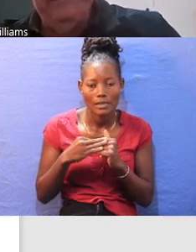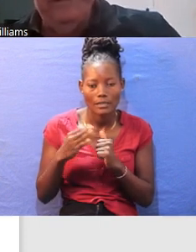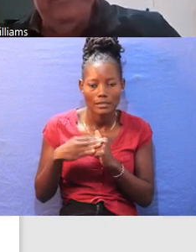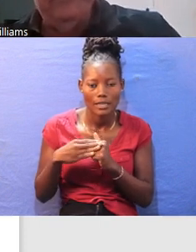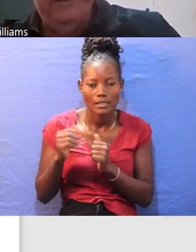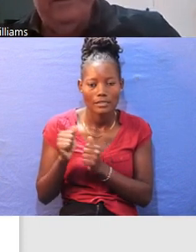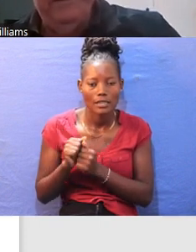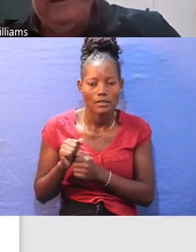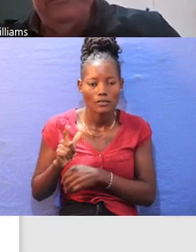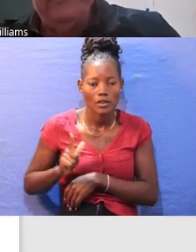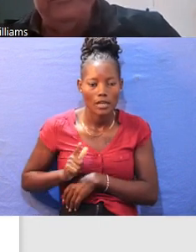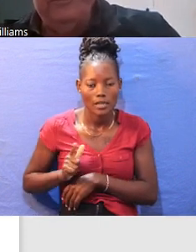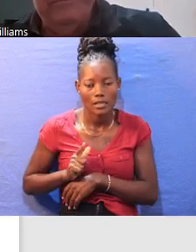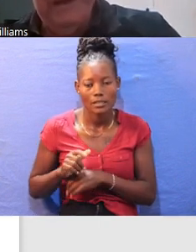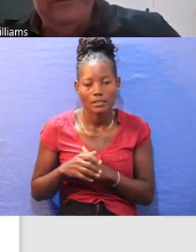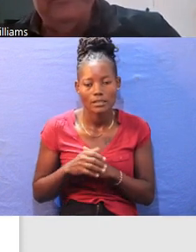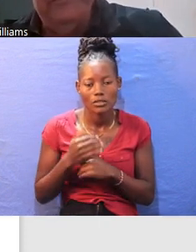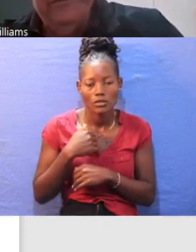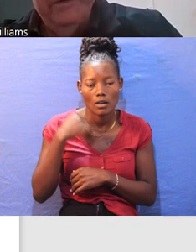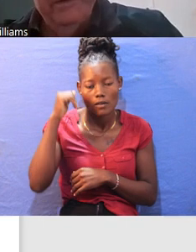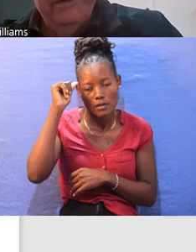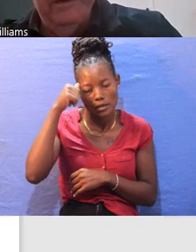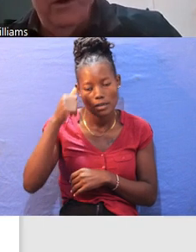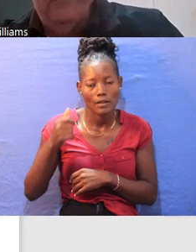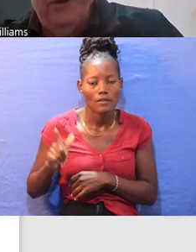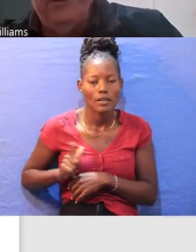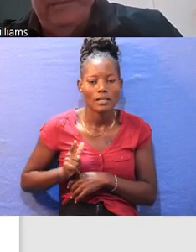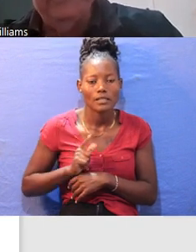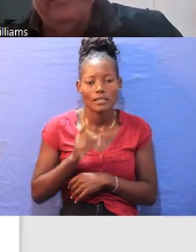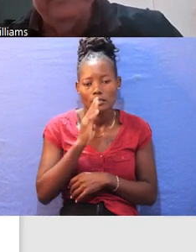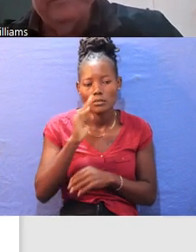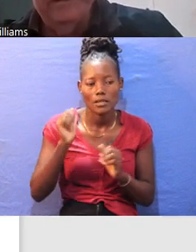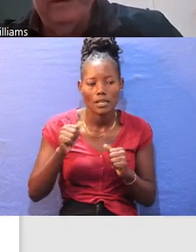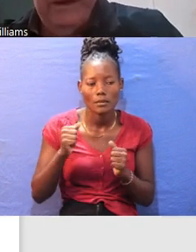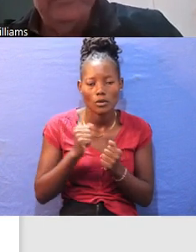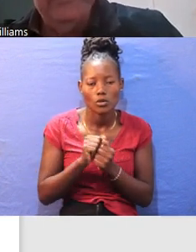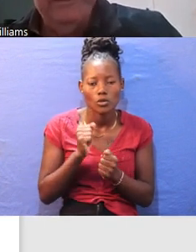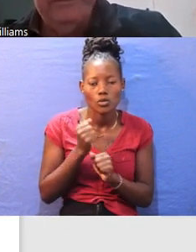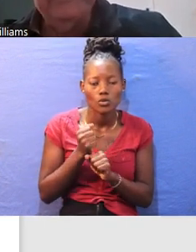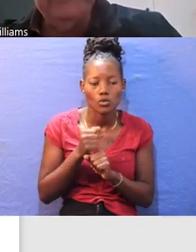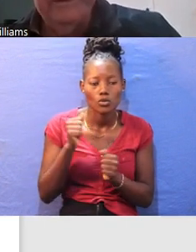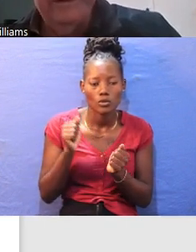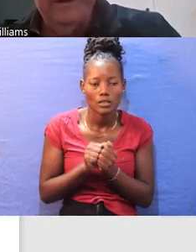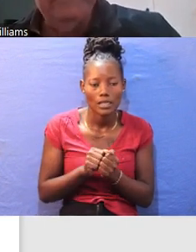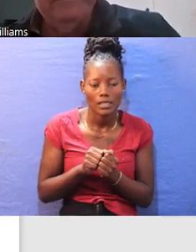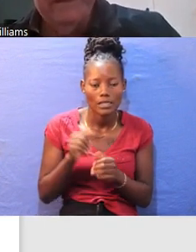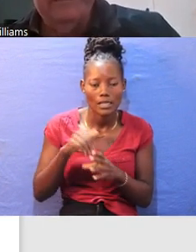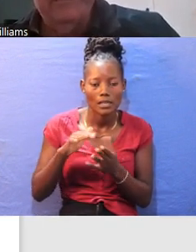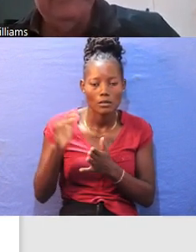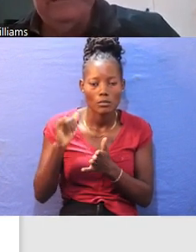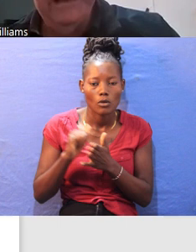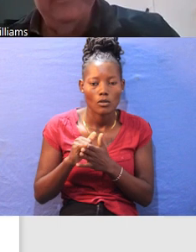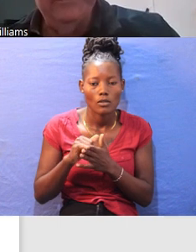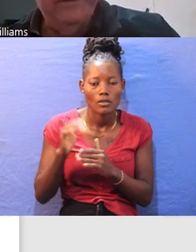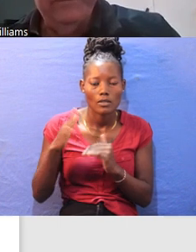elite females being able to do 10 bounds of over 30 meters, around 30 meters. And